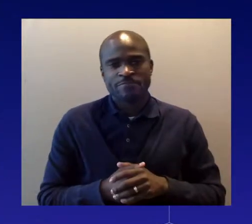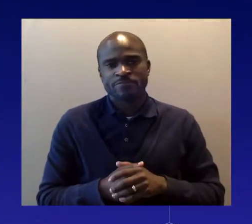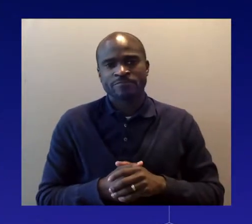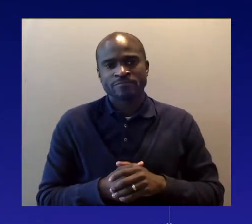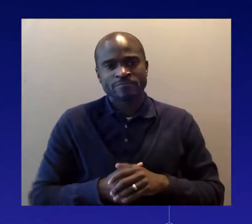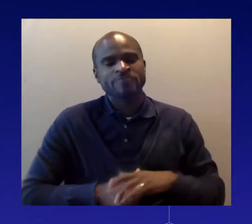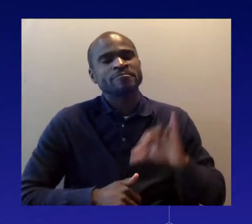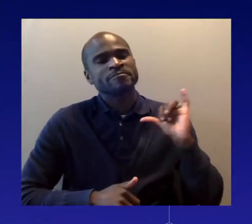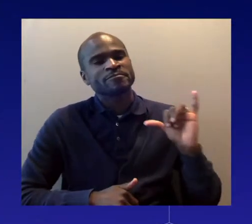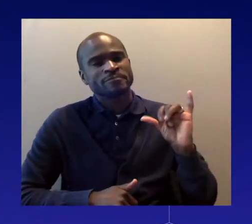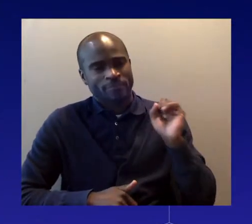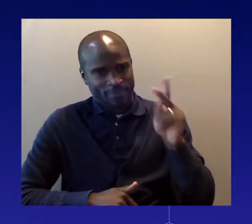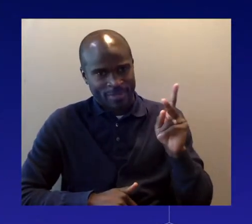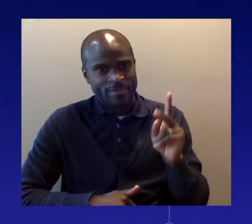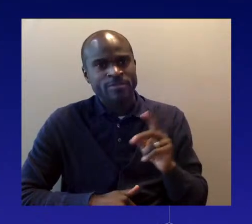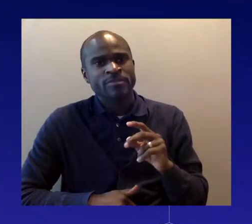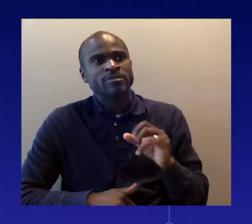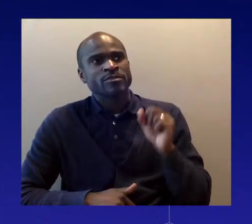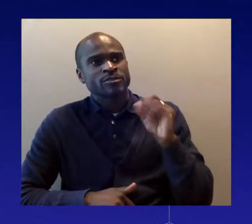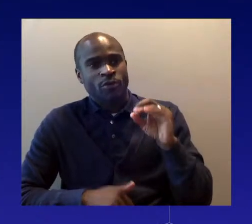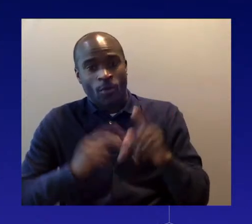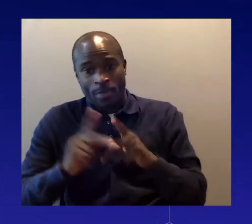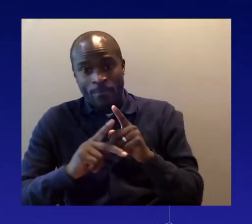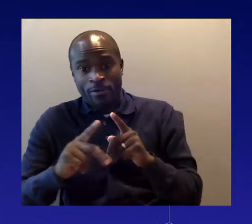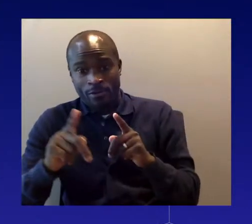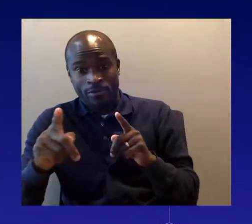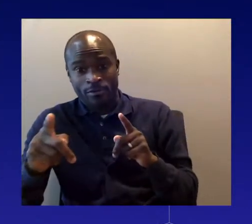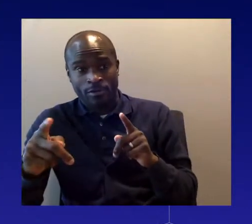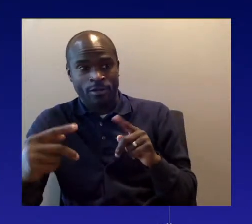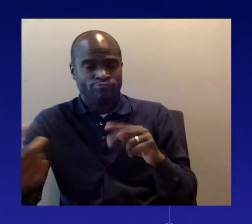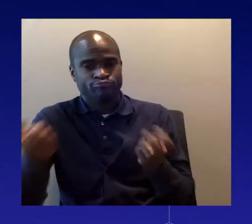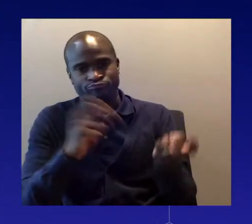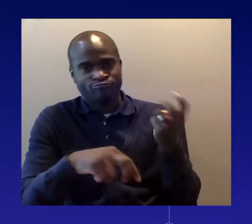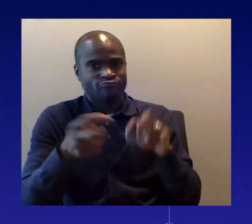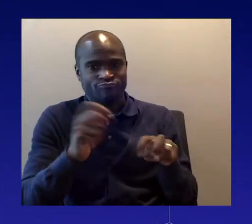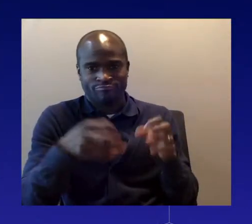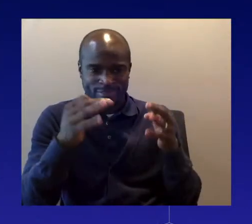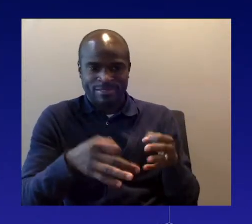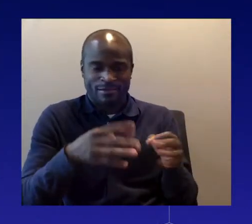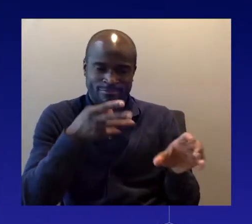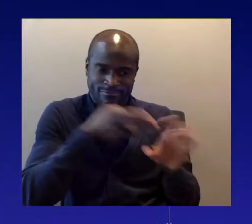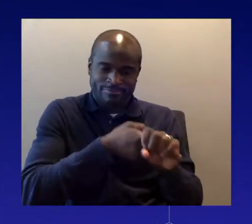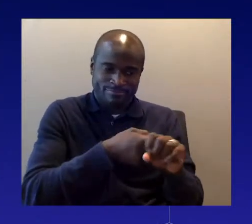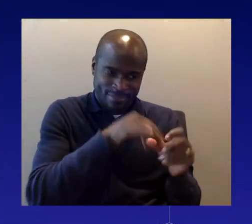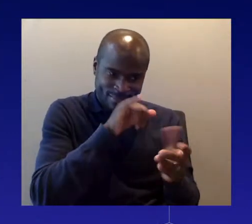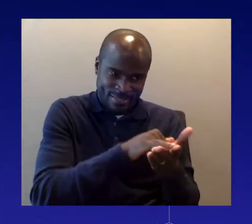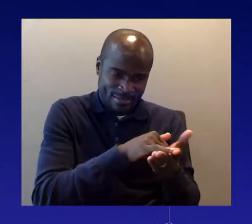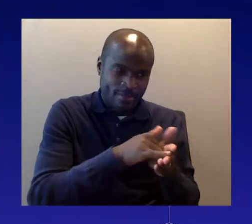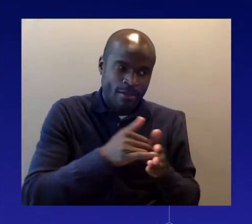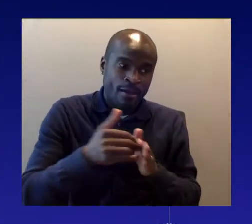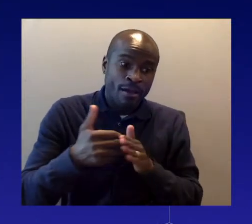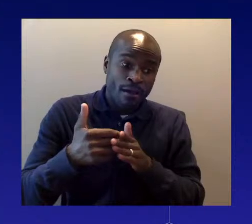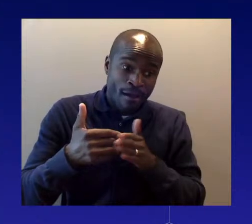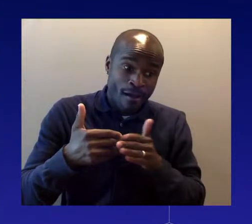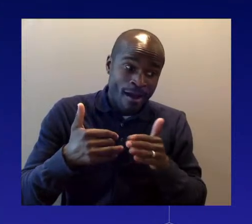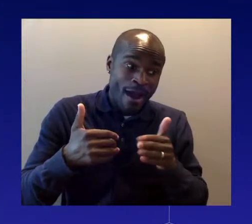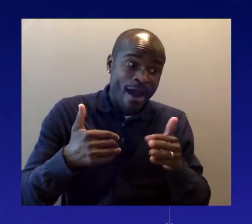make it out to the pipelines. How many medical students, how many medical school graduates we